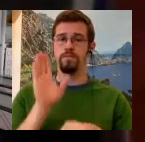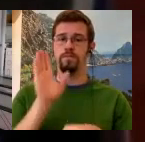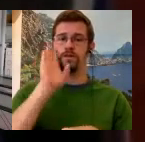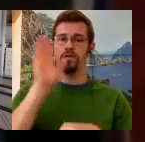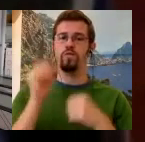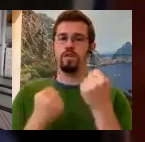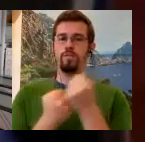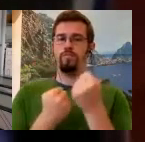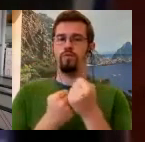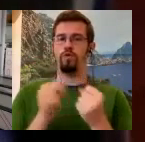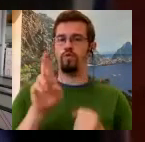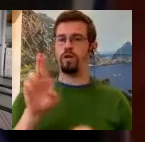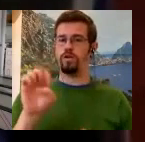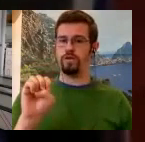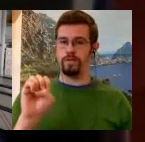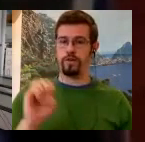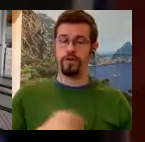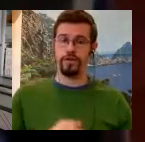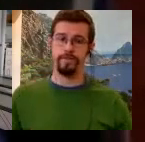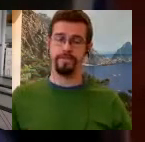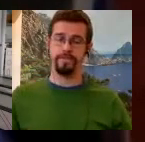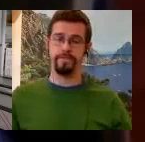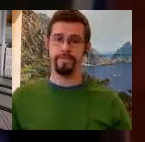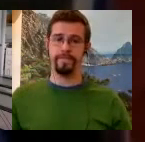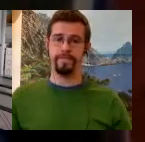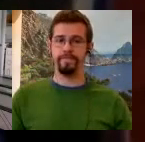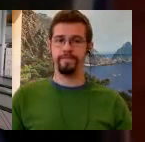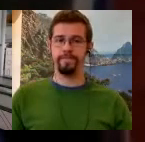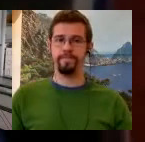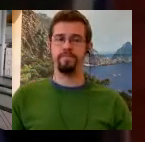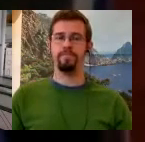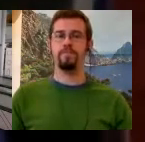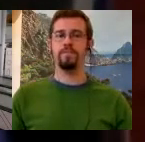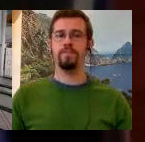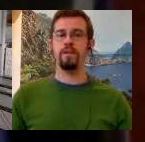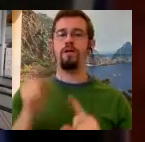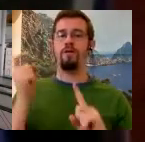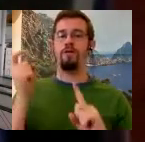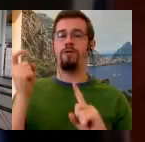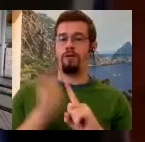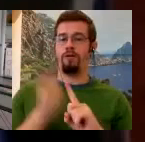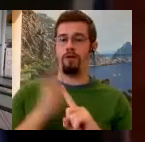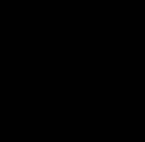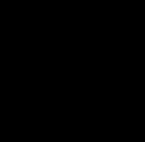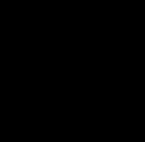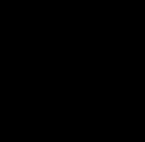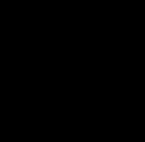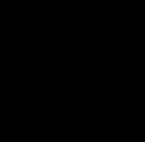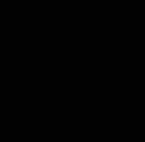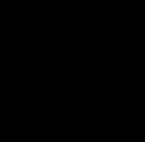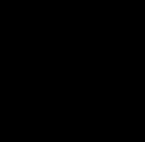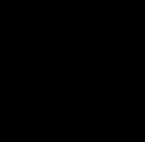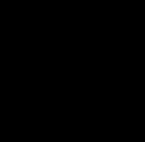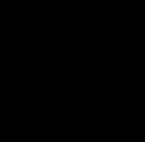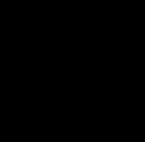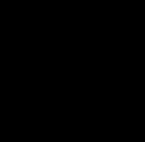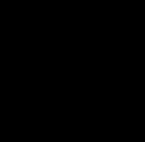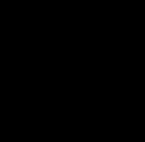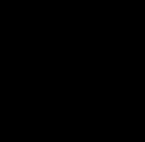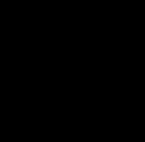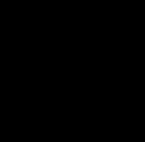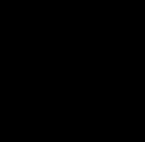Automatic conversion, and this is one of the great elements of formal sign writing, is if you take the name of a